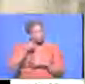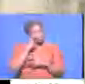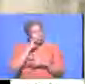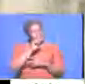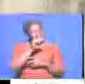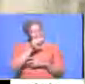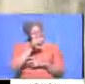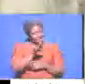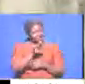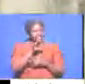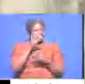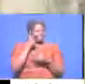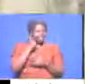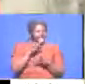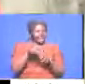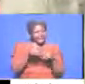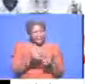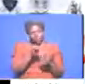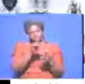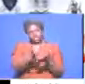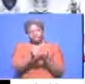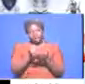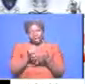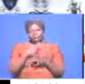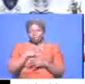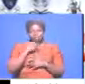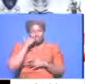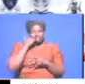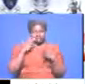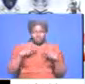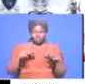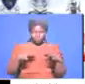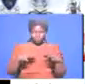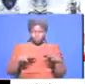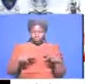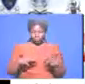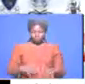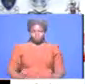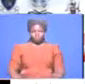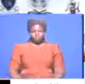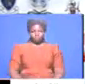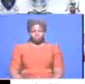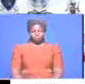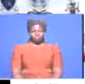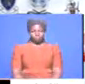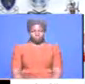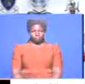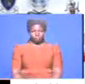NHIF can assist our patients. Trevor Ng'endo, Lunchtime News.